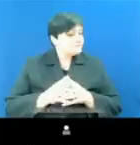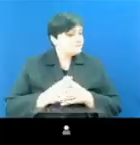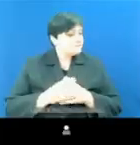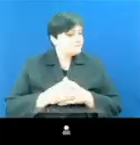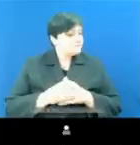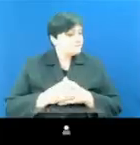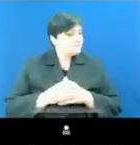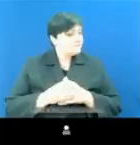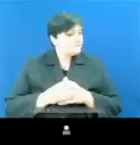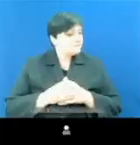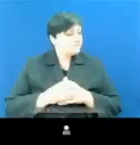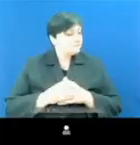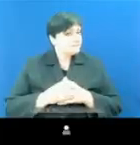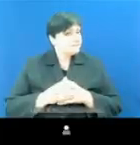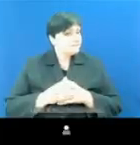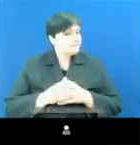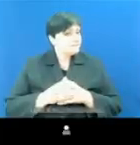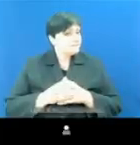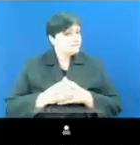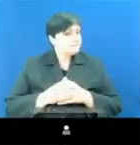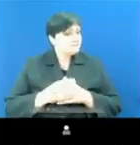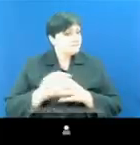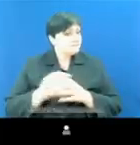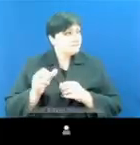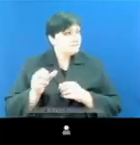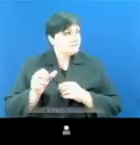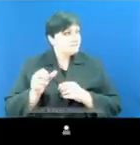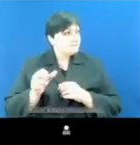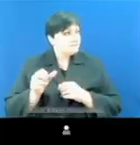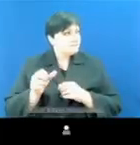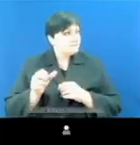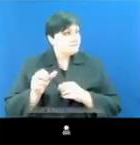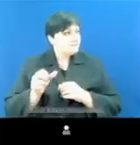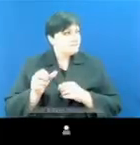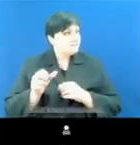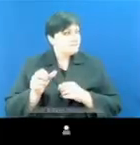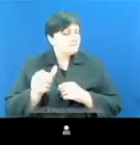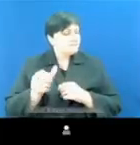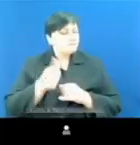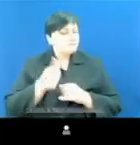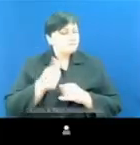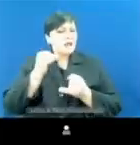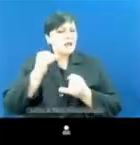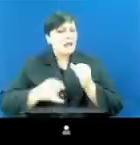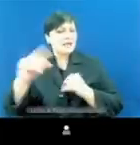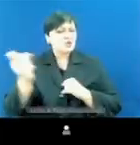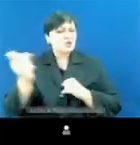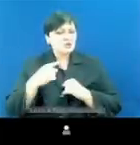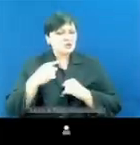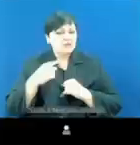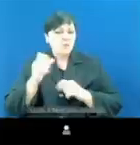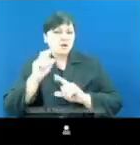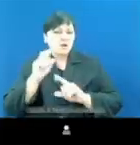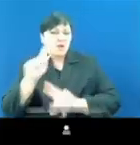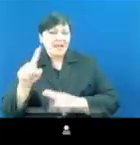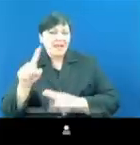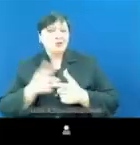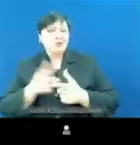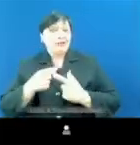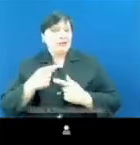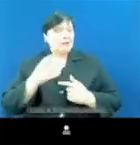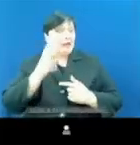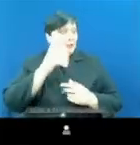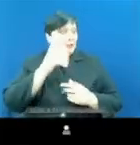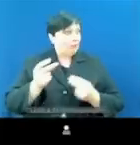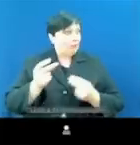Steve Finn has asked, this is the last one, and then I think I just want to go quickly through what's on the